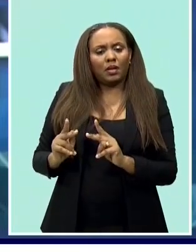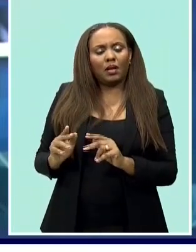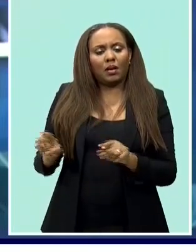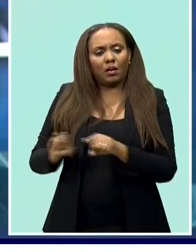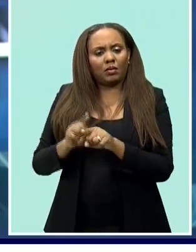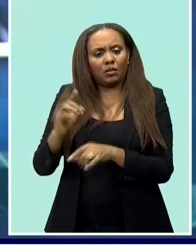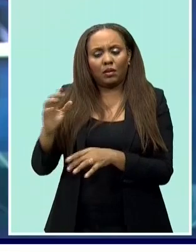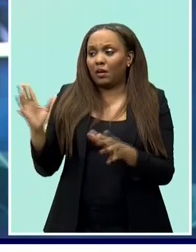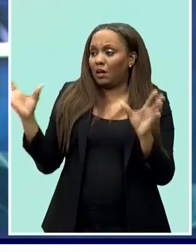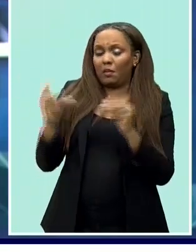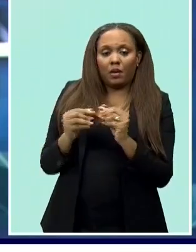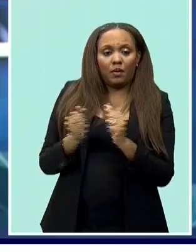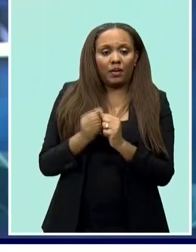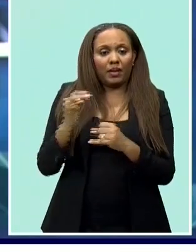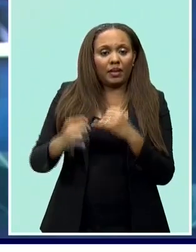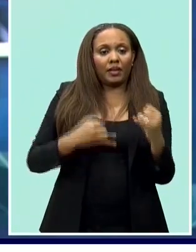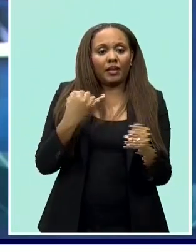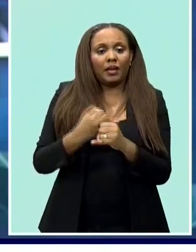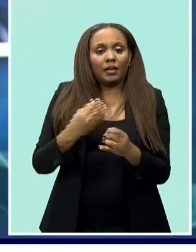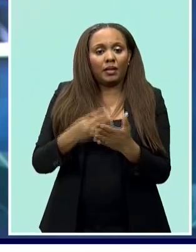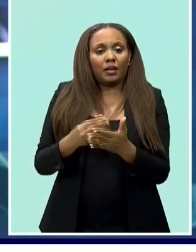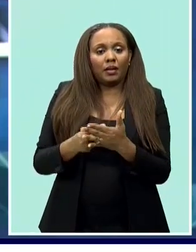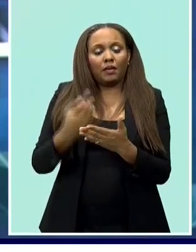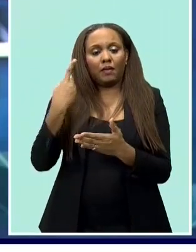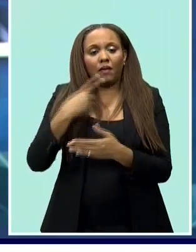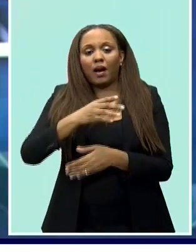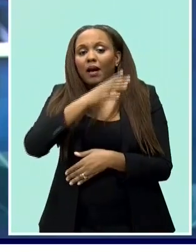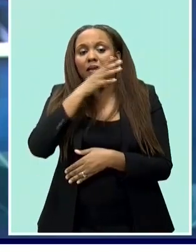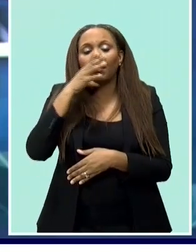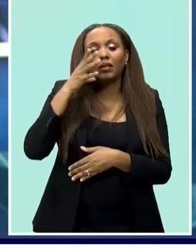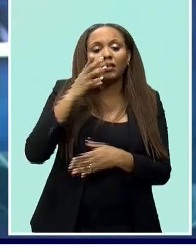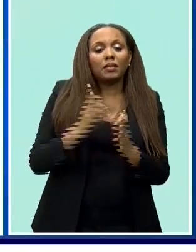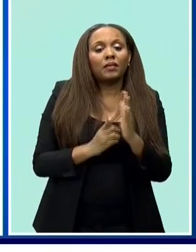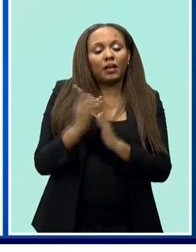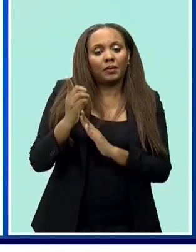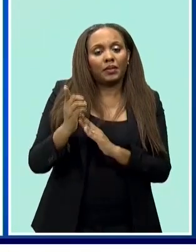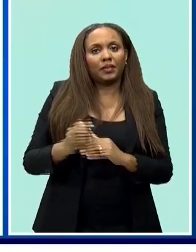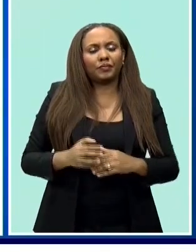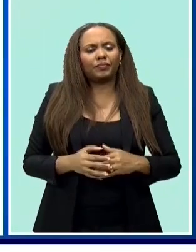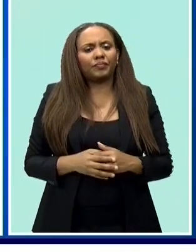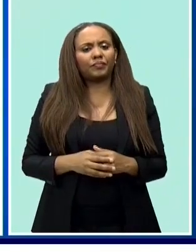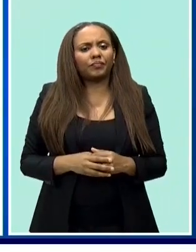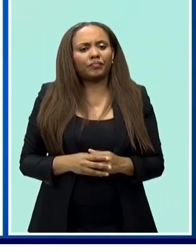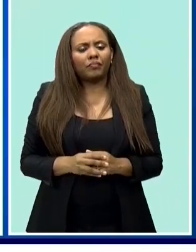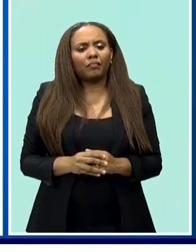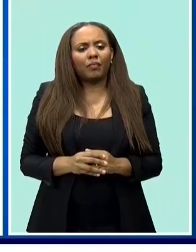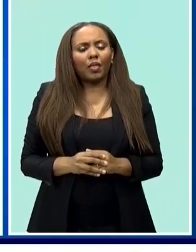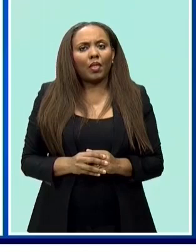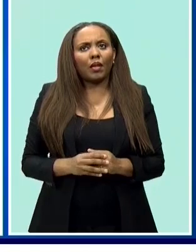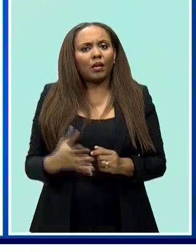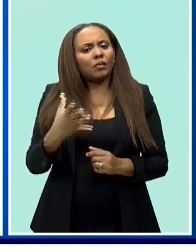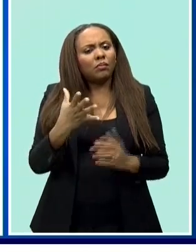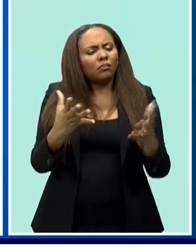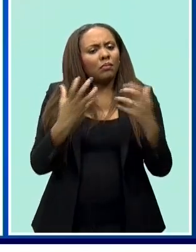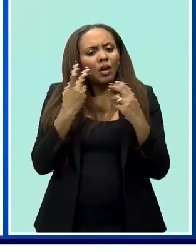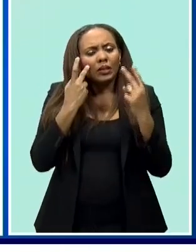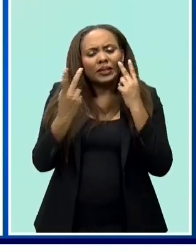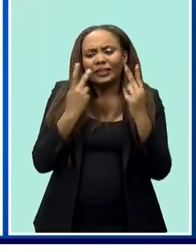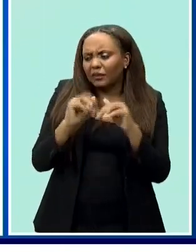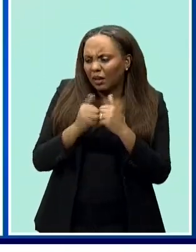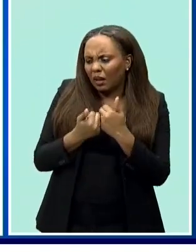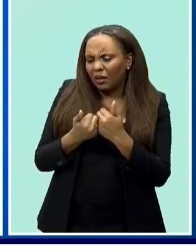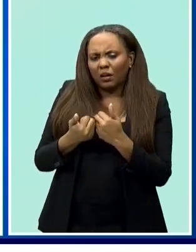International Funding Organization for Agricultural Development. To see how we can get technical support in terms of